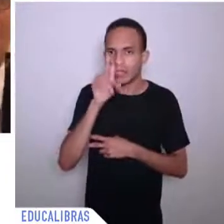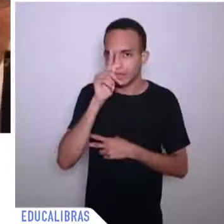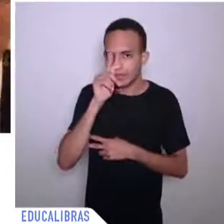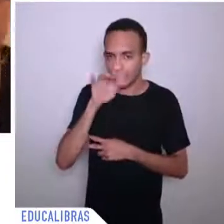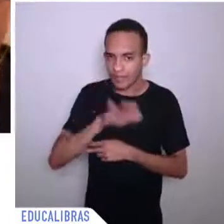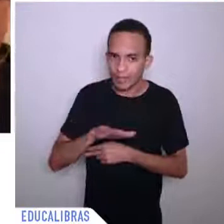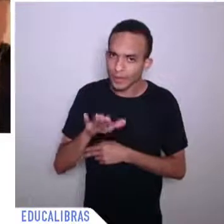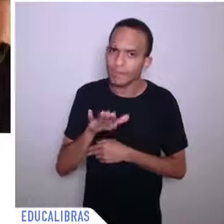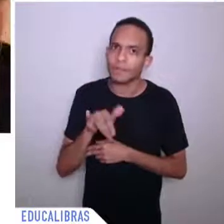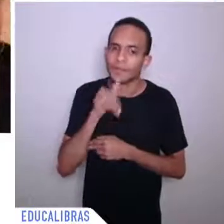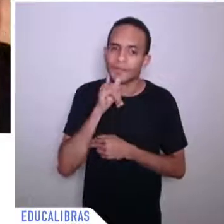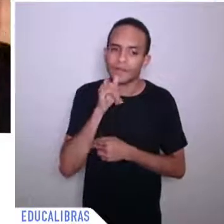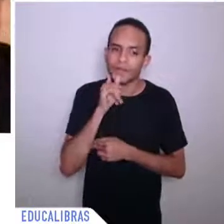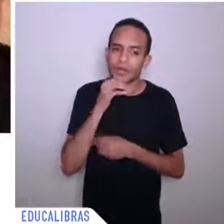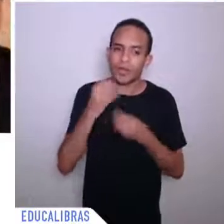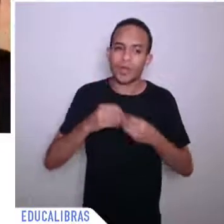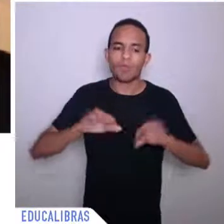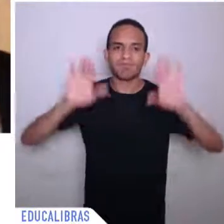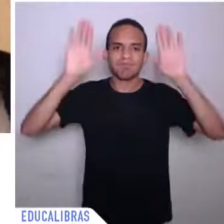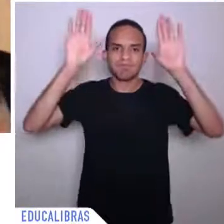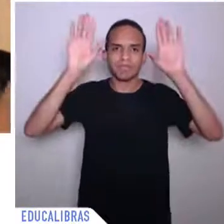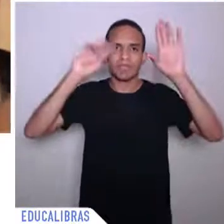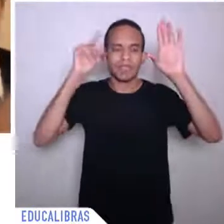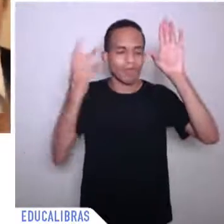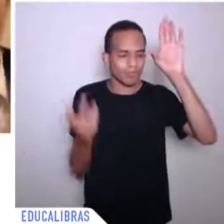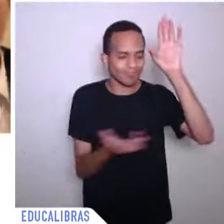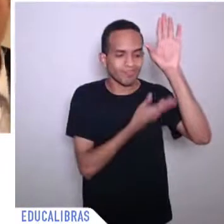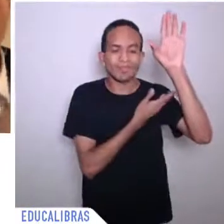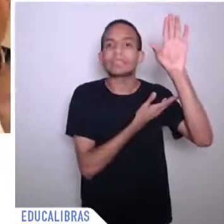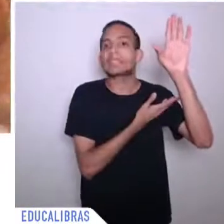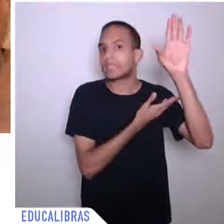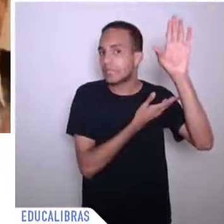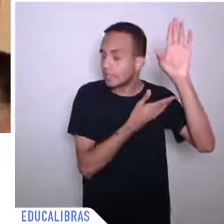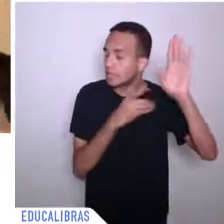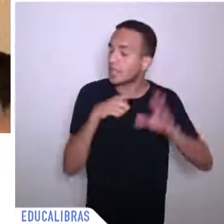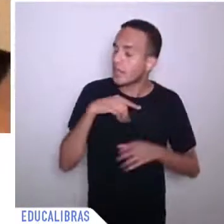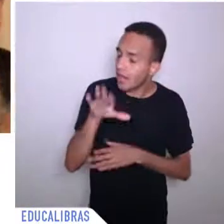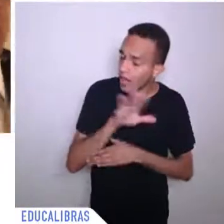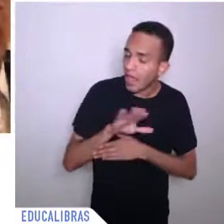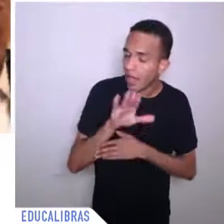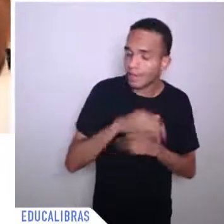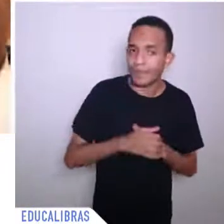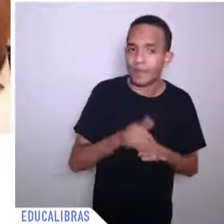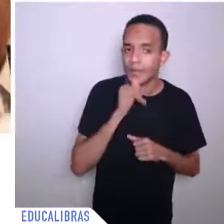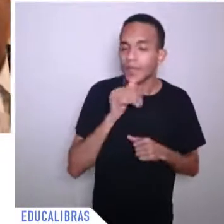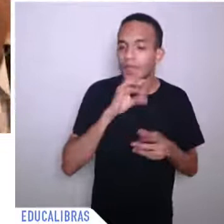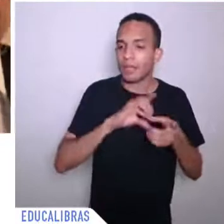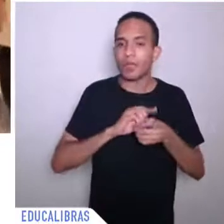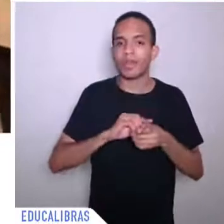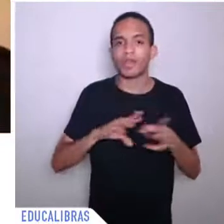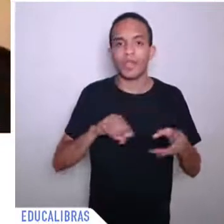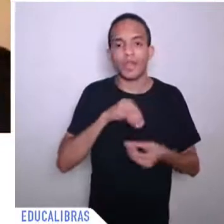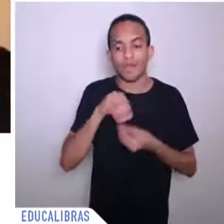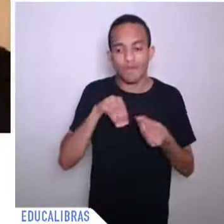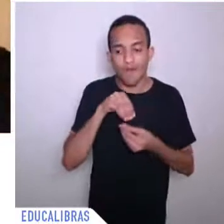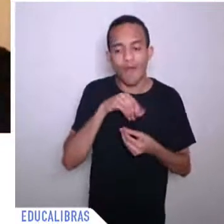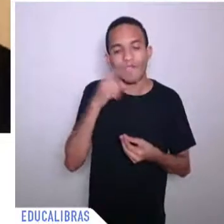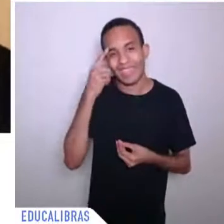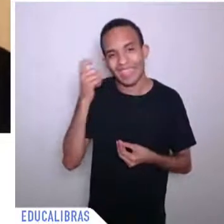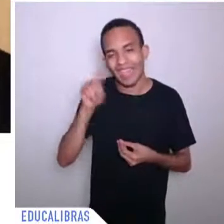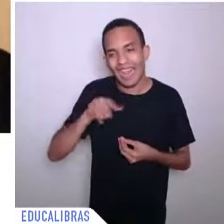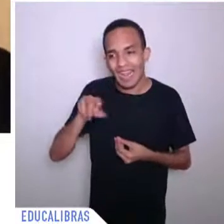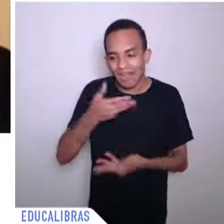the people there, and only those who could go there and raise their arms and vote, the